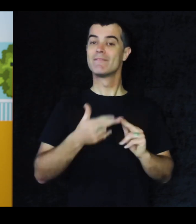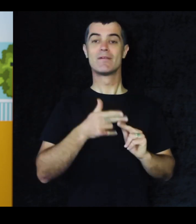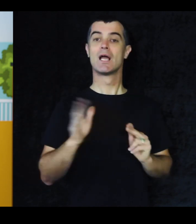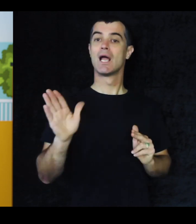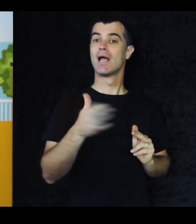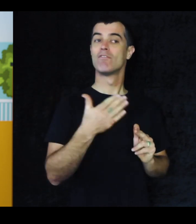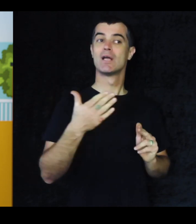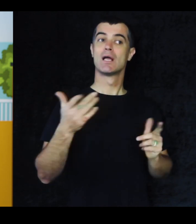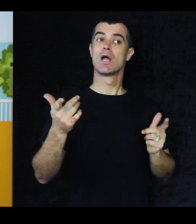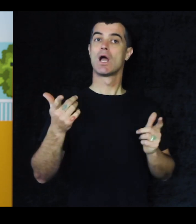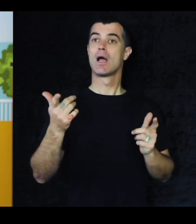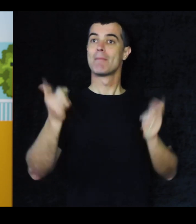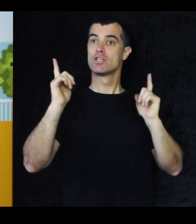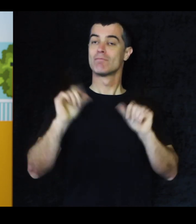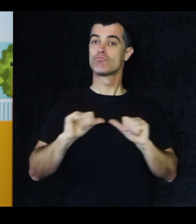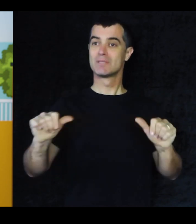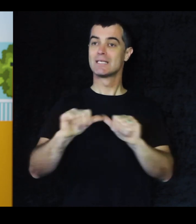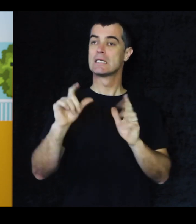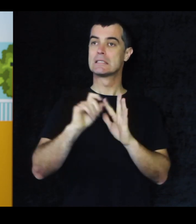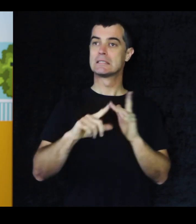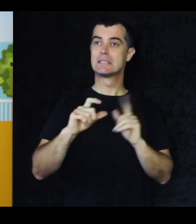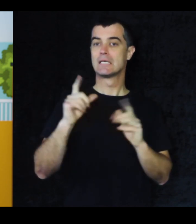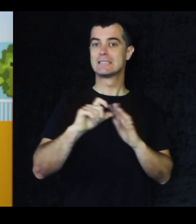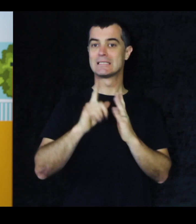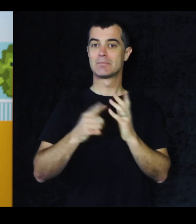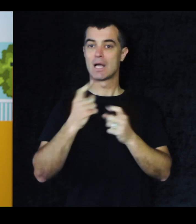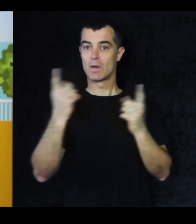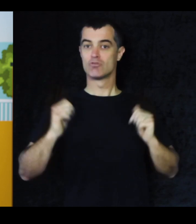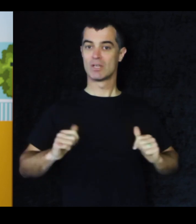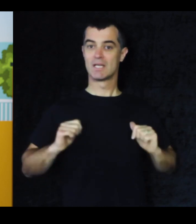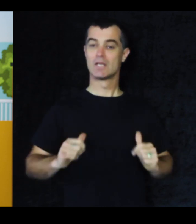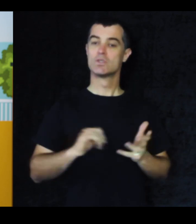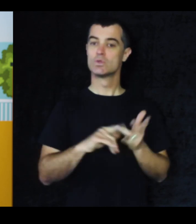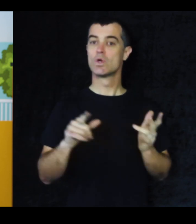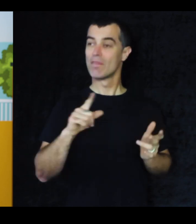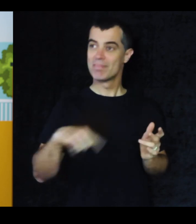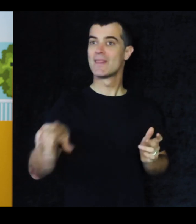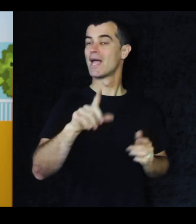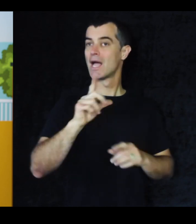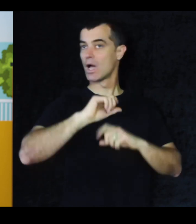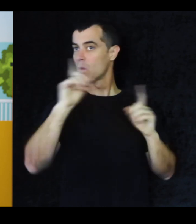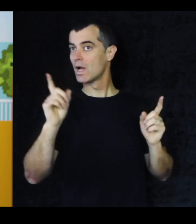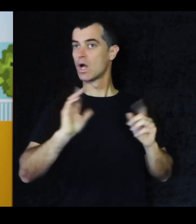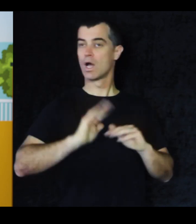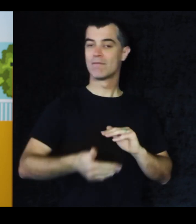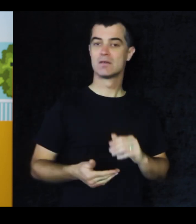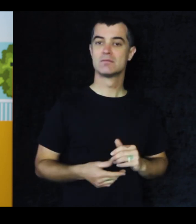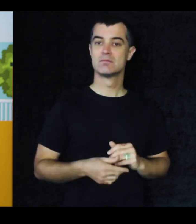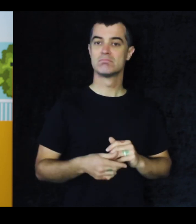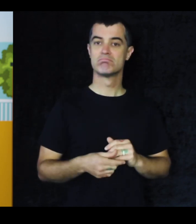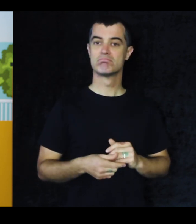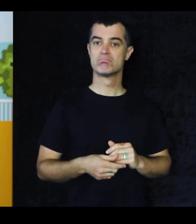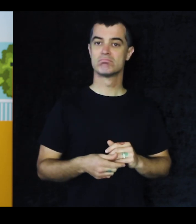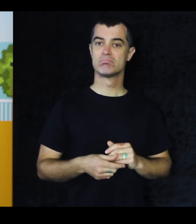ideal if every property manager did disability awareness training so that they were aware